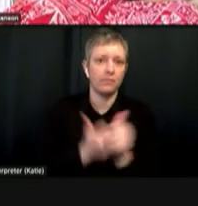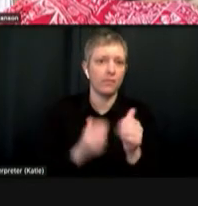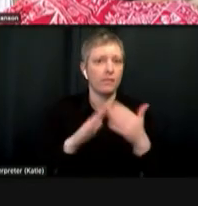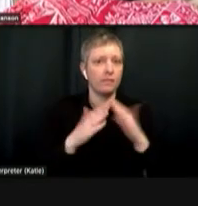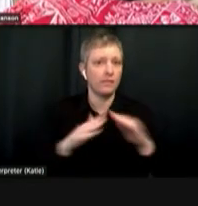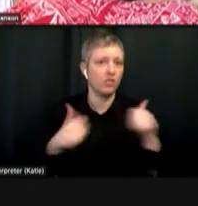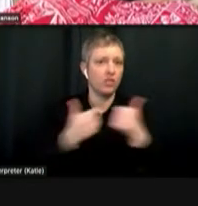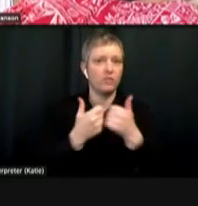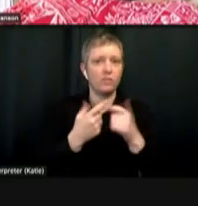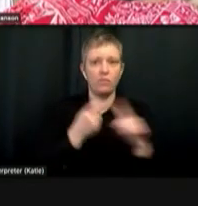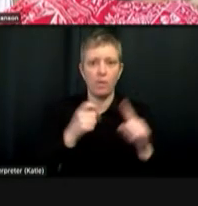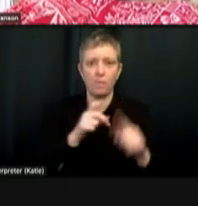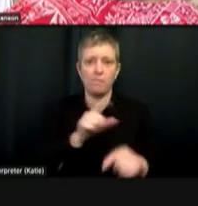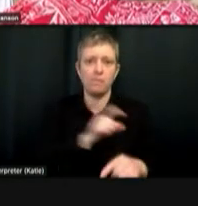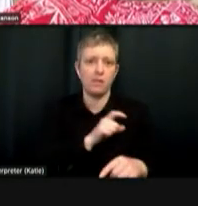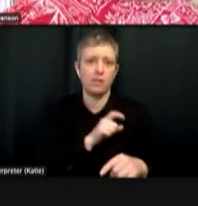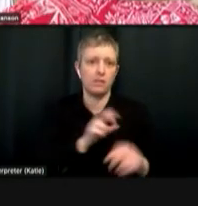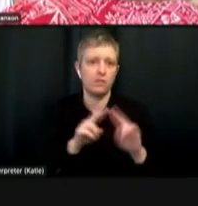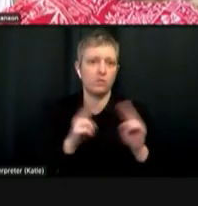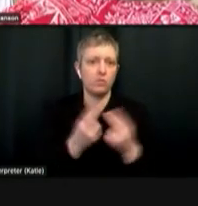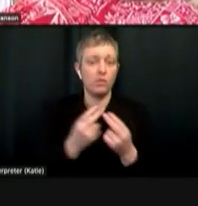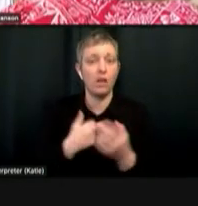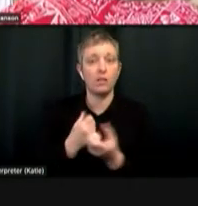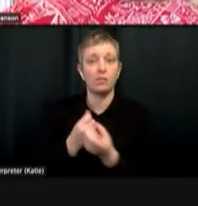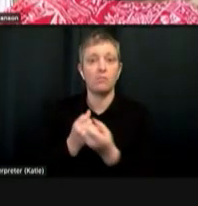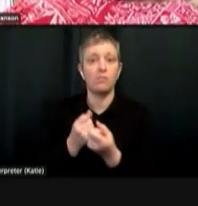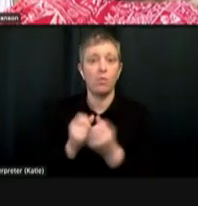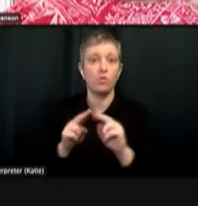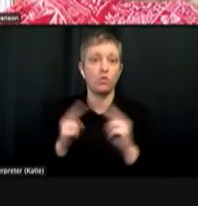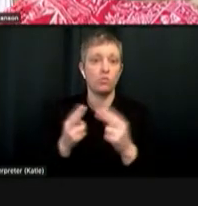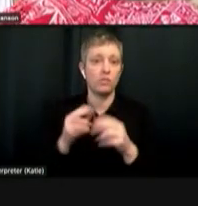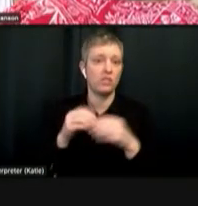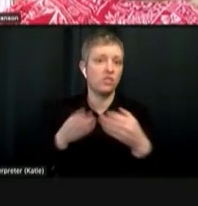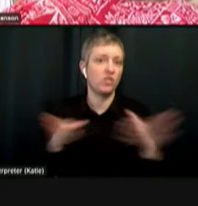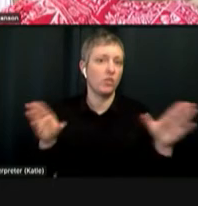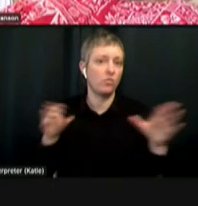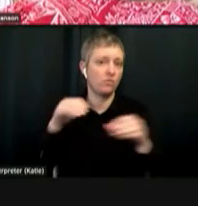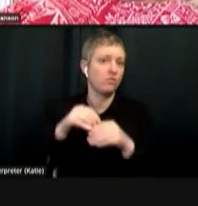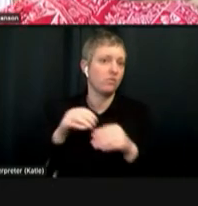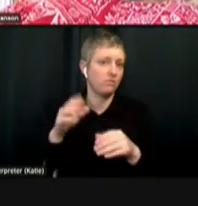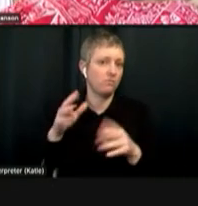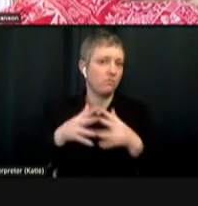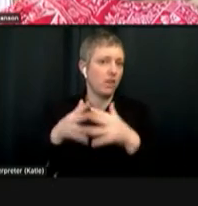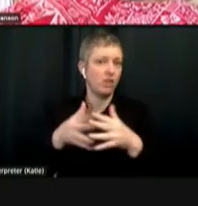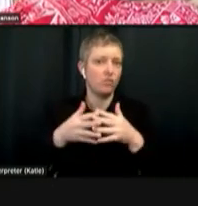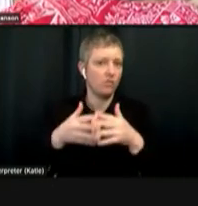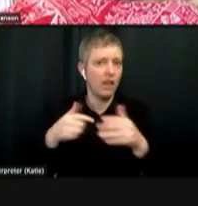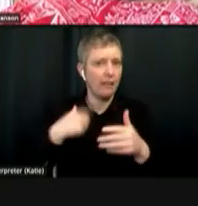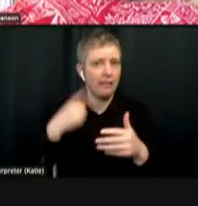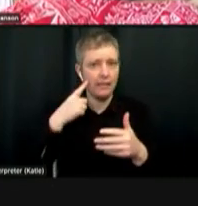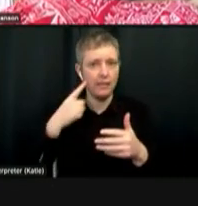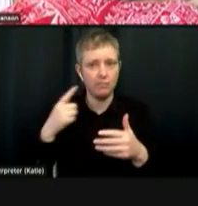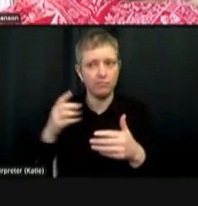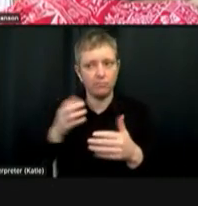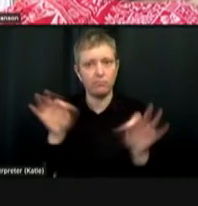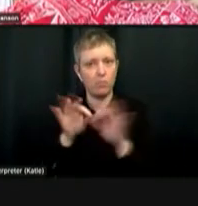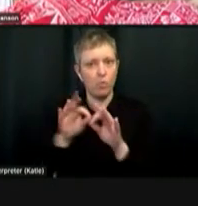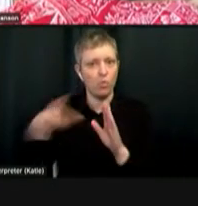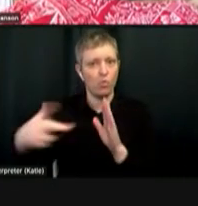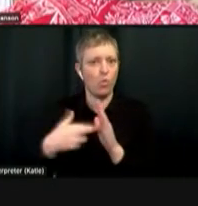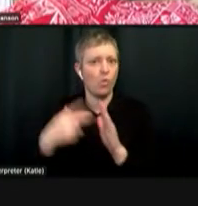a supporter of unions overall in America. I think they've had an important role in the history of American work. Police